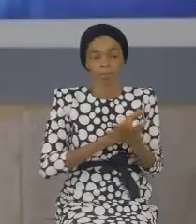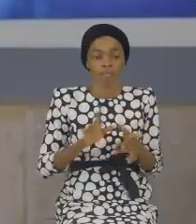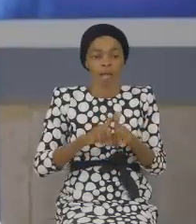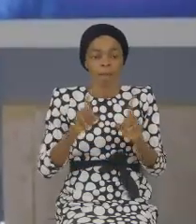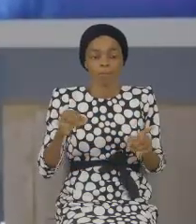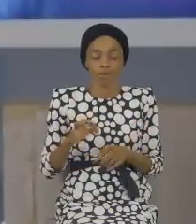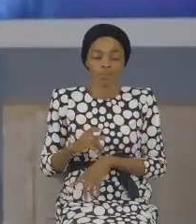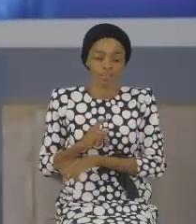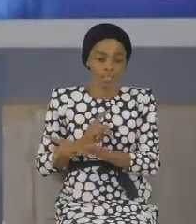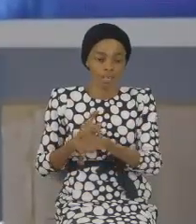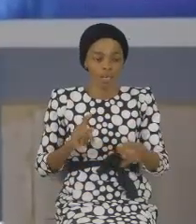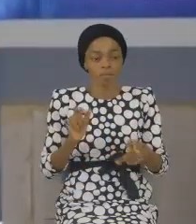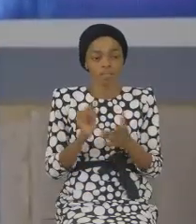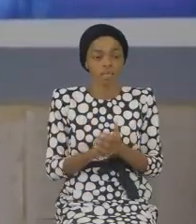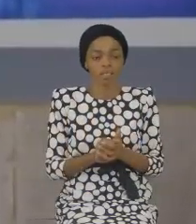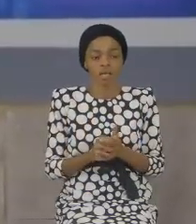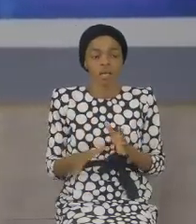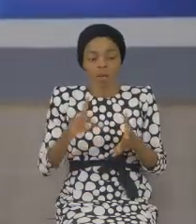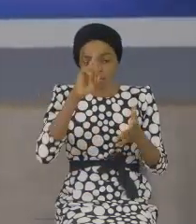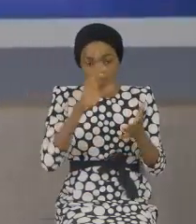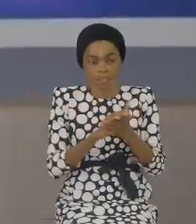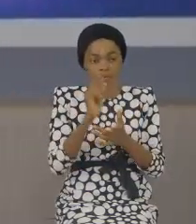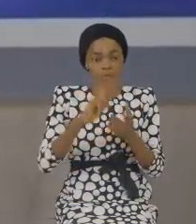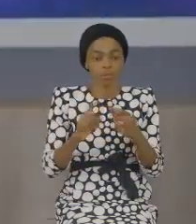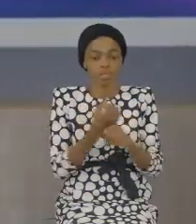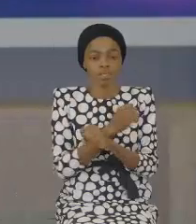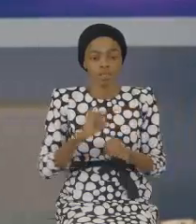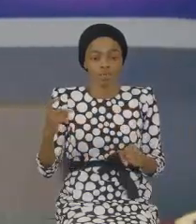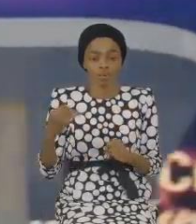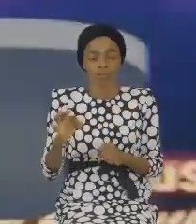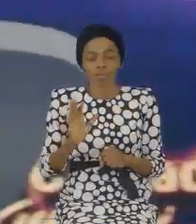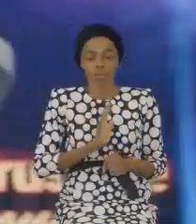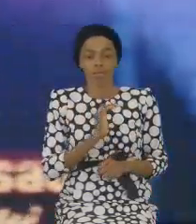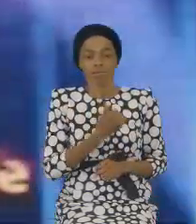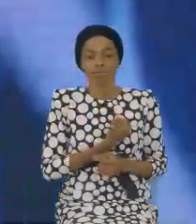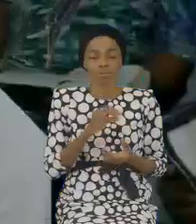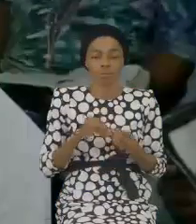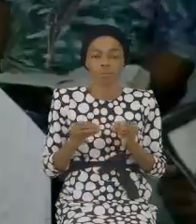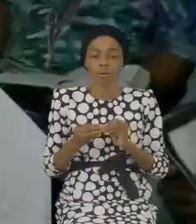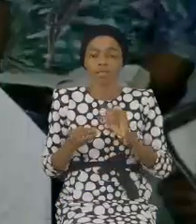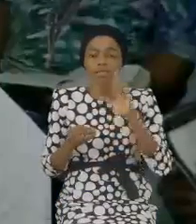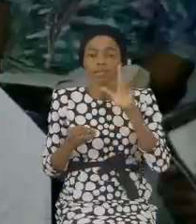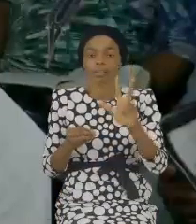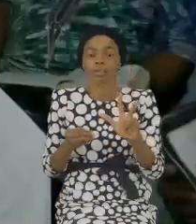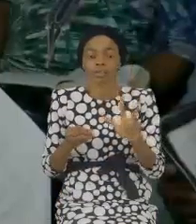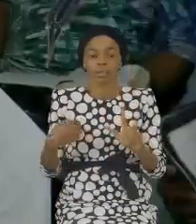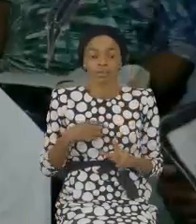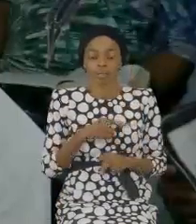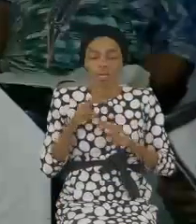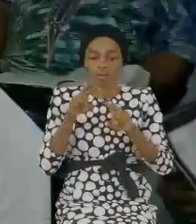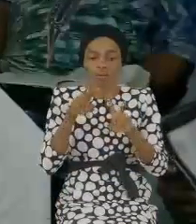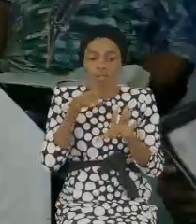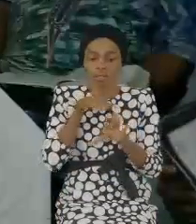that believe to the saving of the soul. Let's look at number three. Number three, we're looking